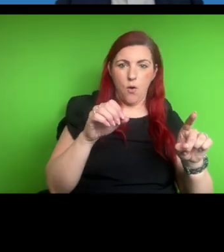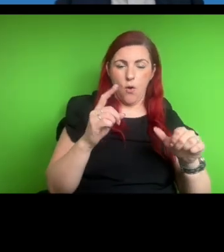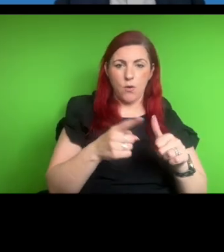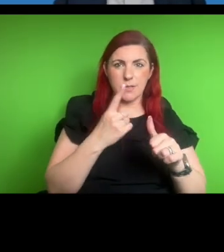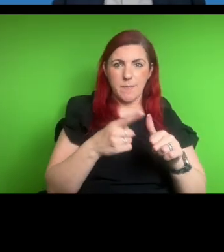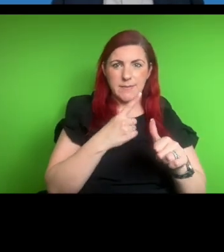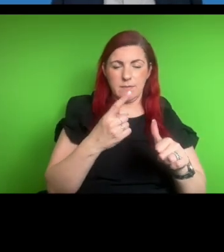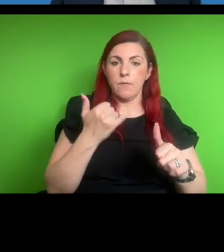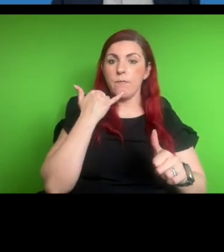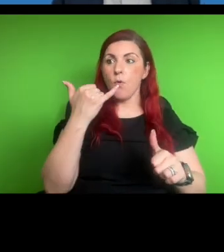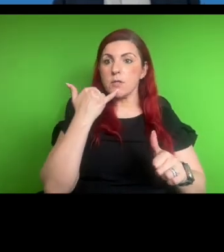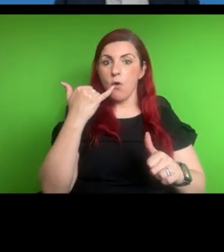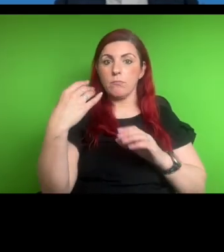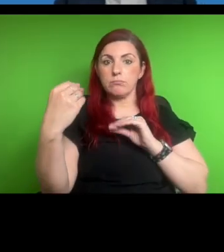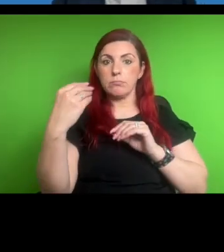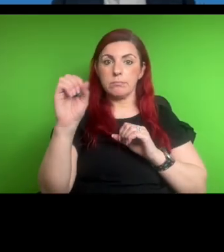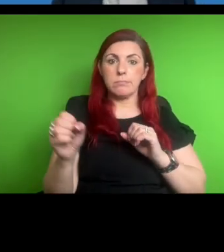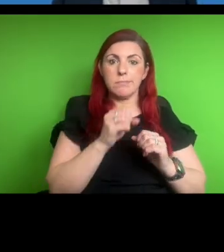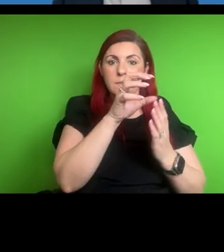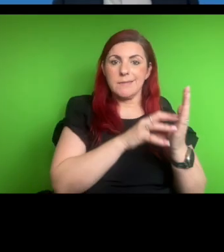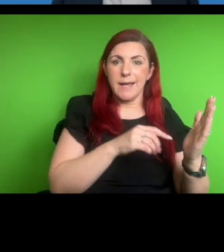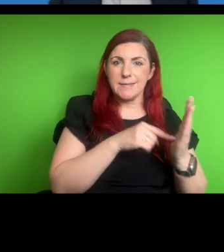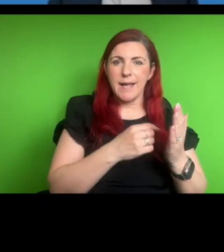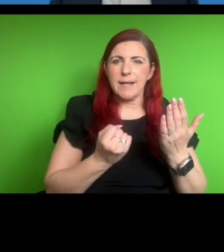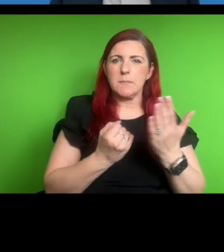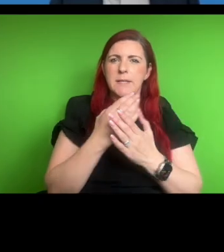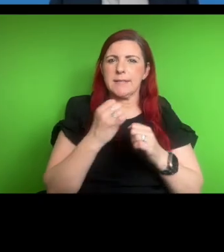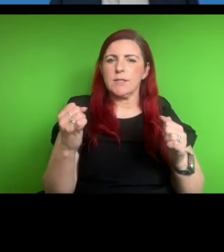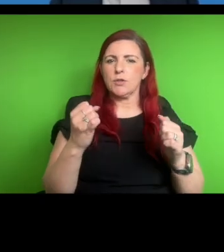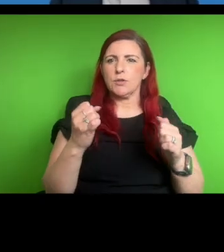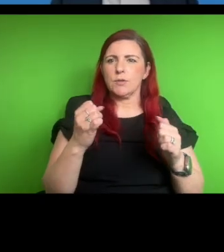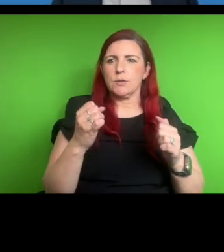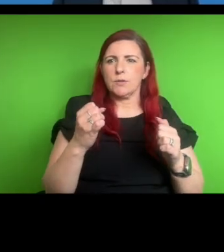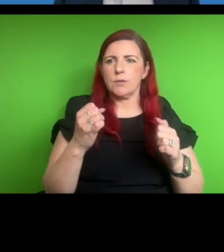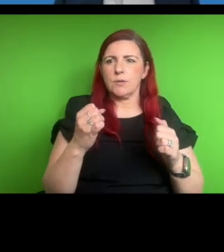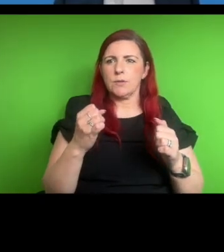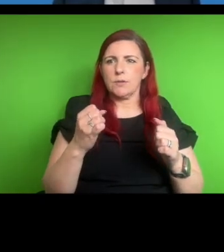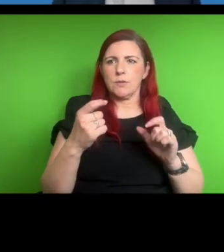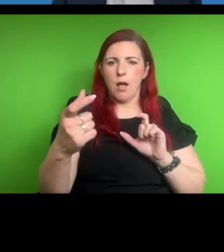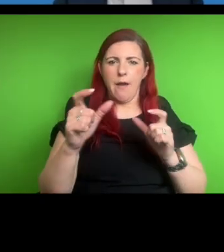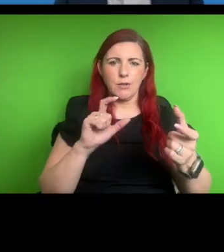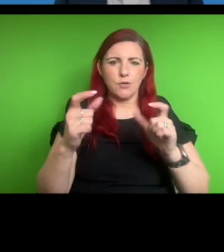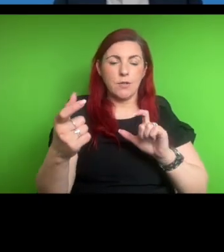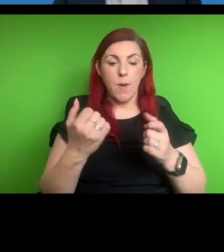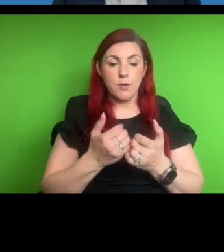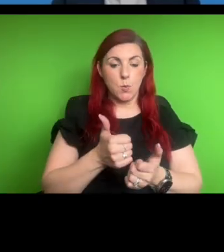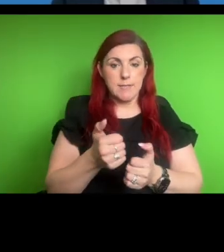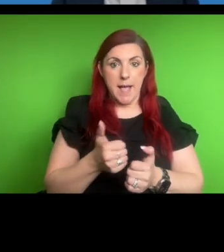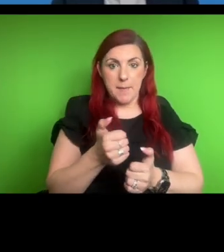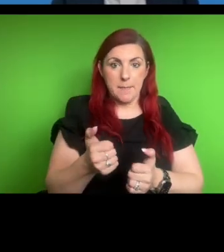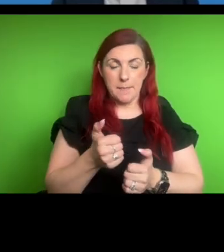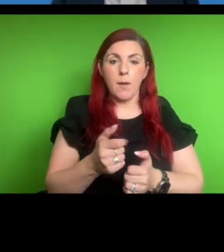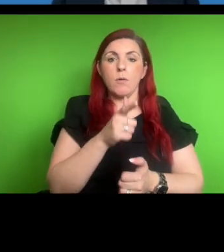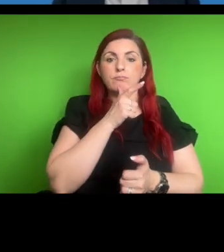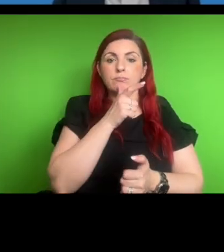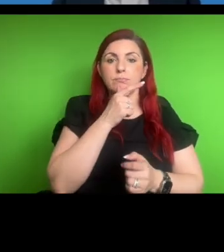it displays each character on the other person's screen as it is typed. And RTT allows users to read